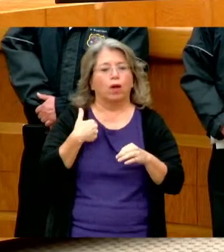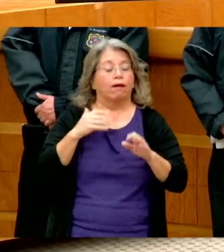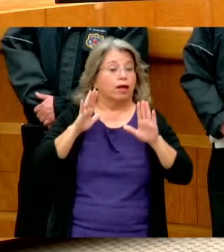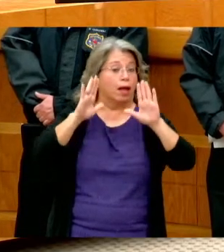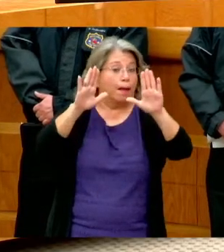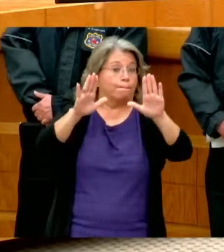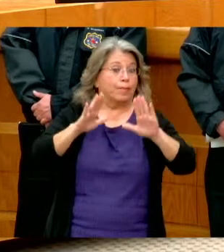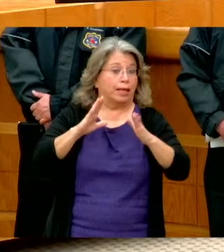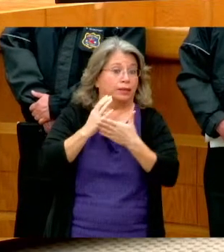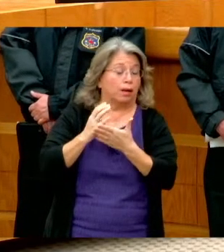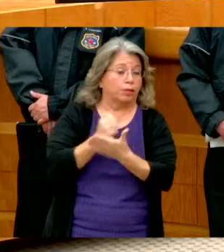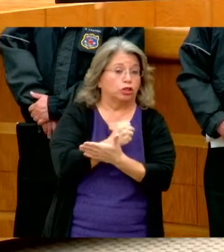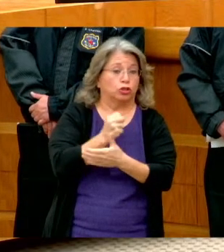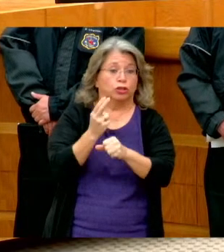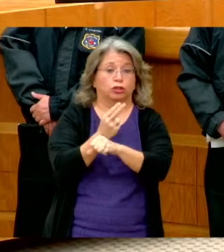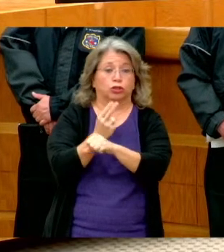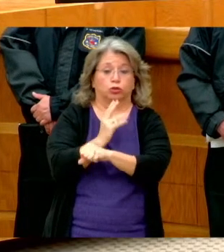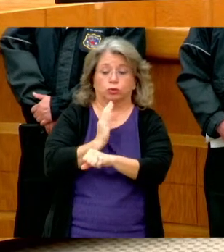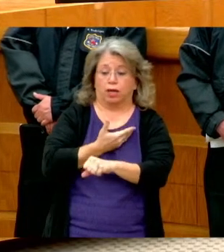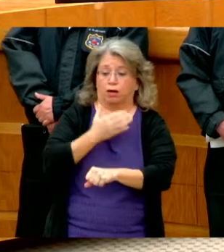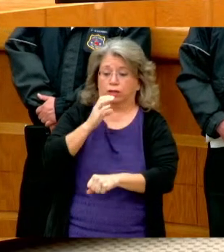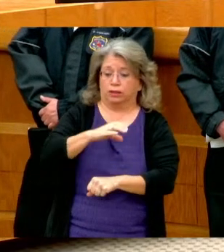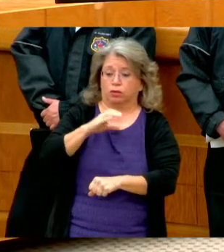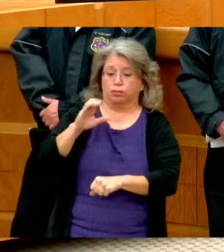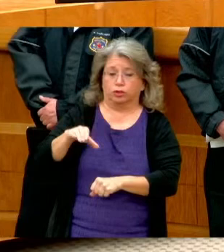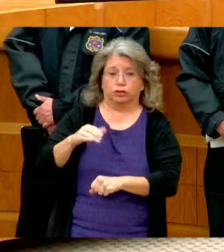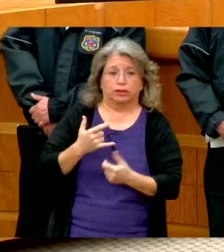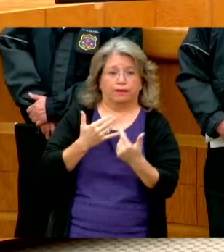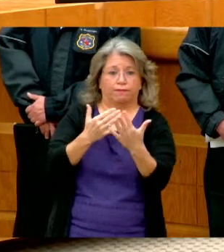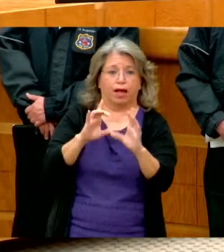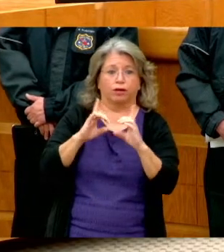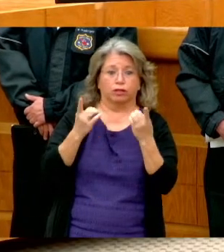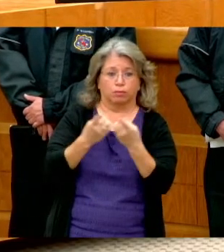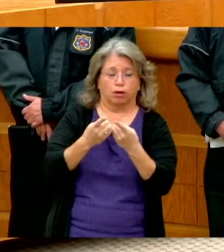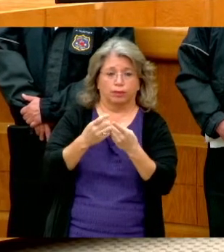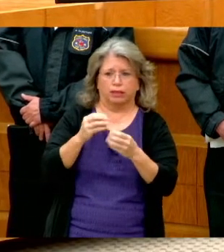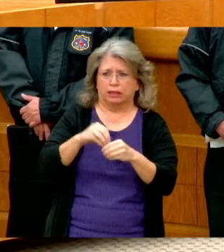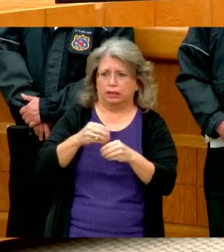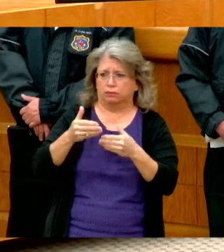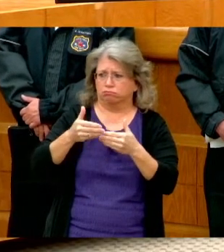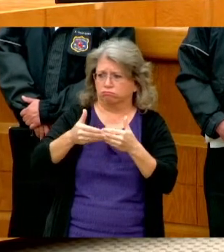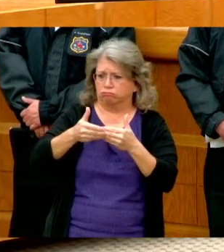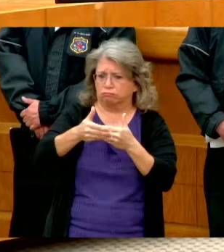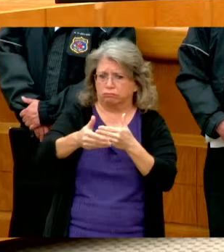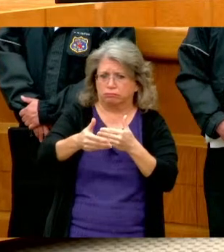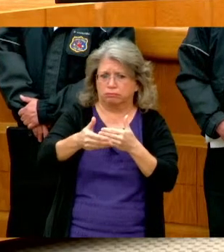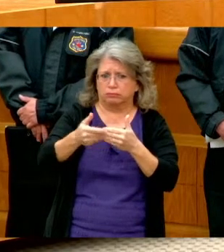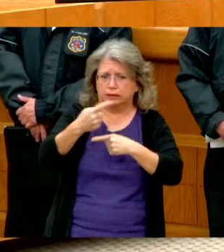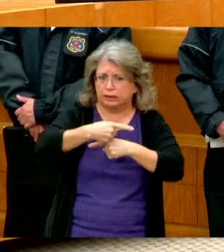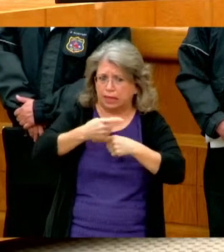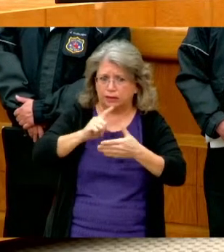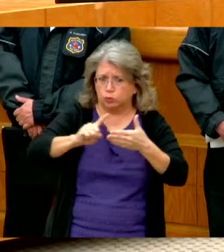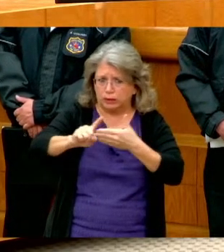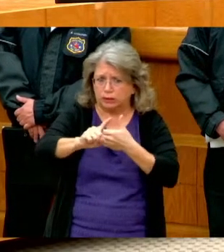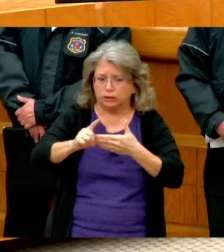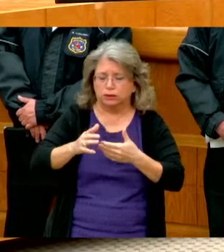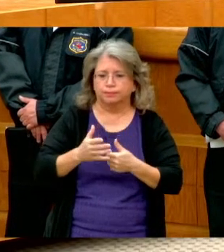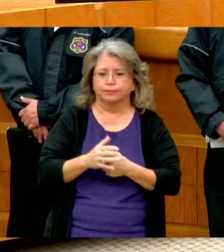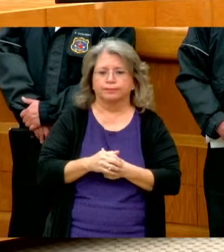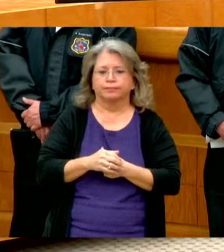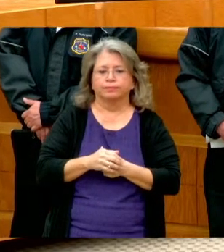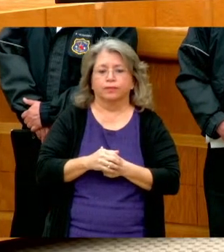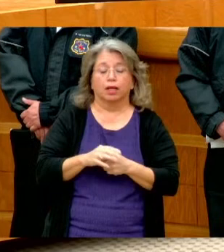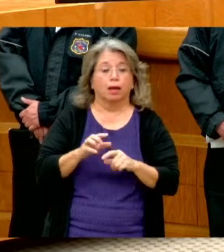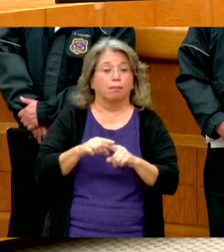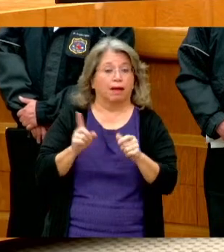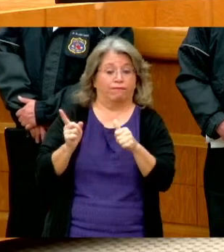to utilize our Corpus Christi Fire Department in the upcoming days, maybe even weeks. But what we need to do is